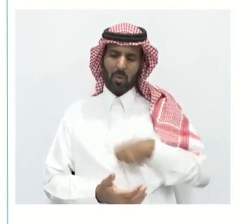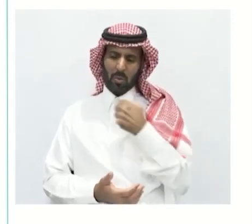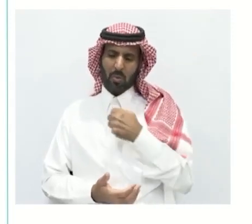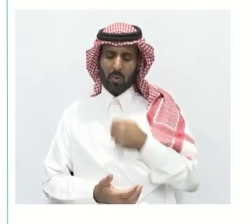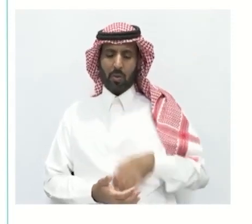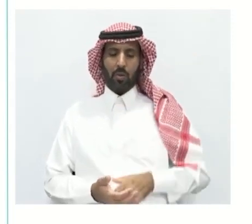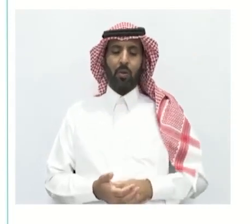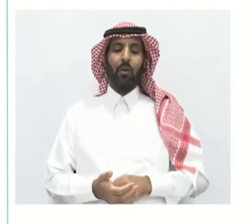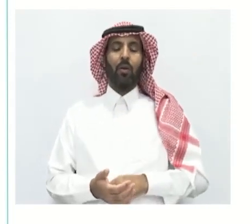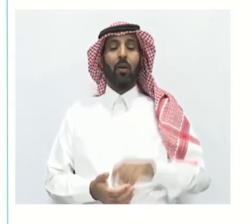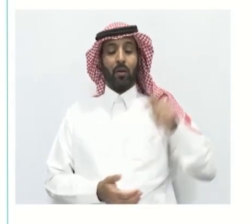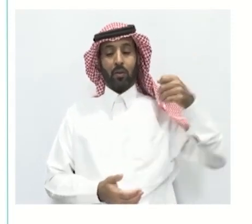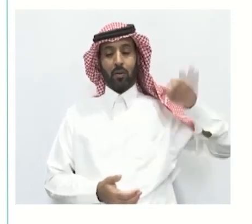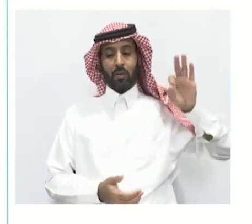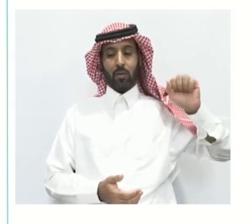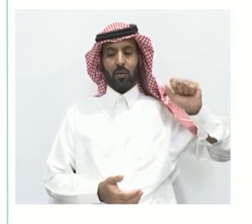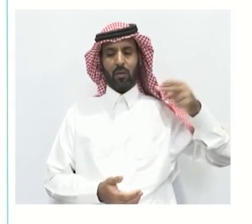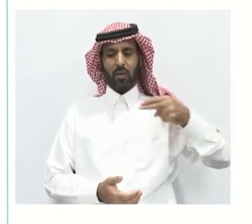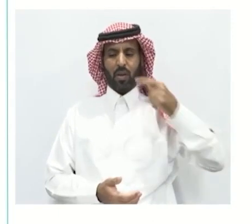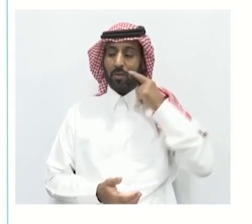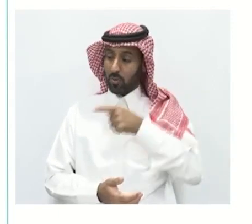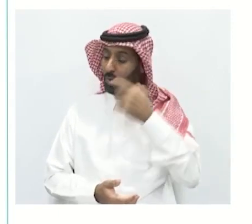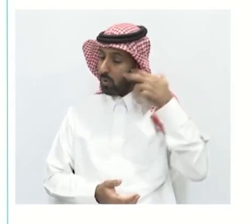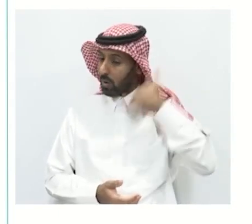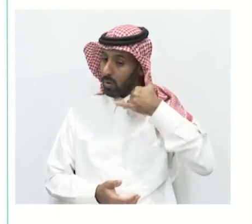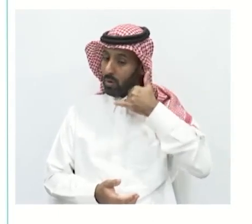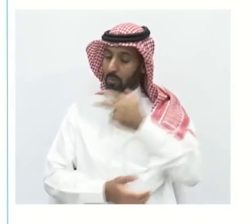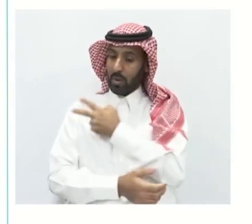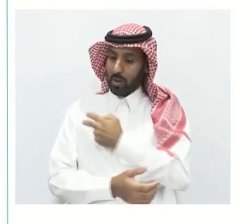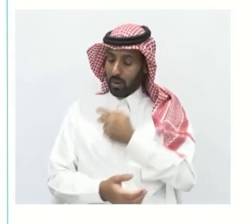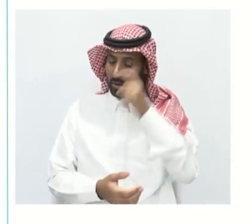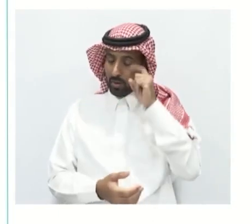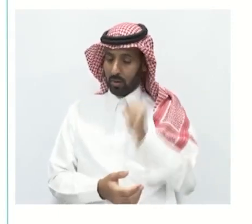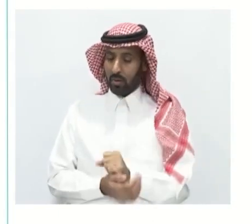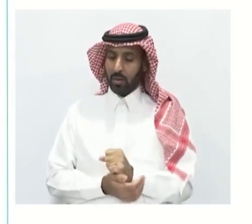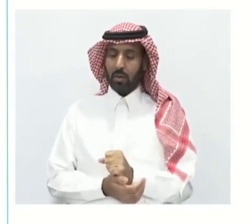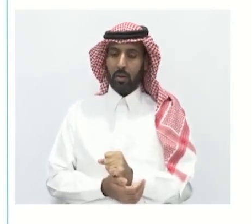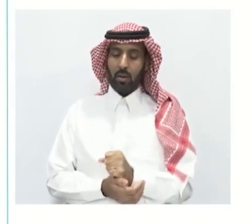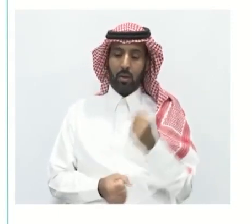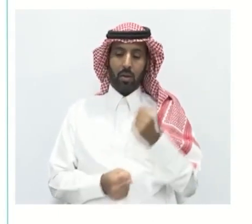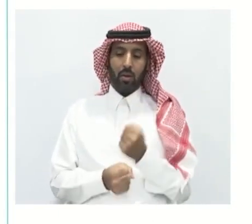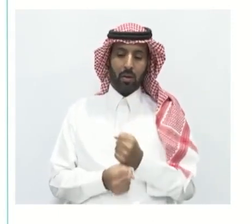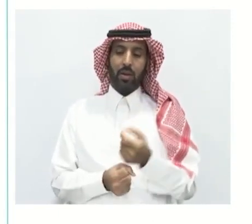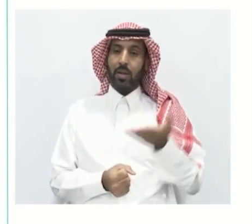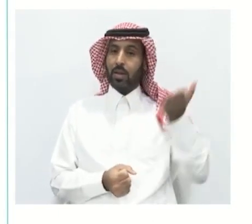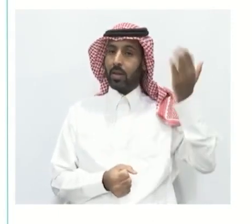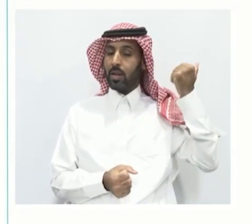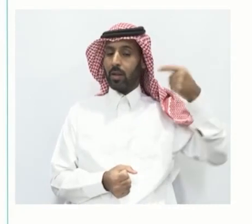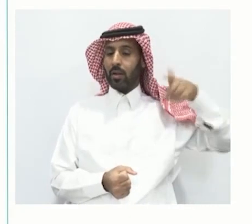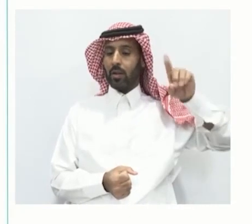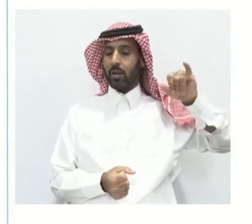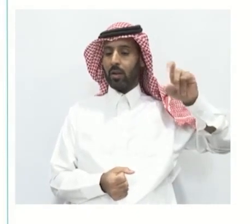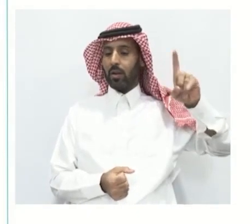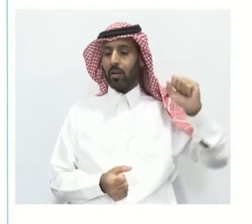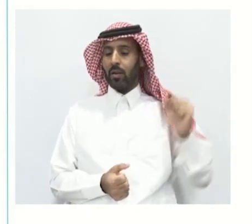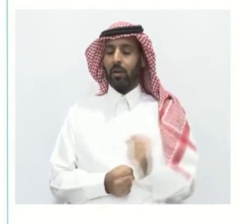oh no. Do you call the police? So the verb do. What's the past tense of do? Very good. It's